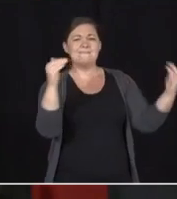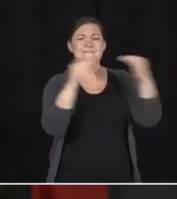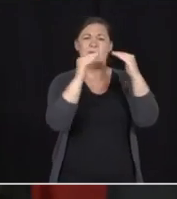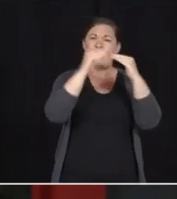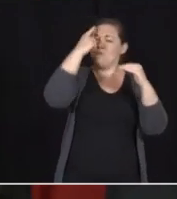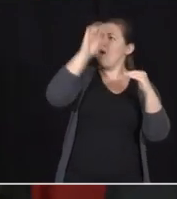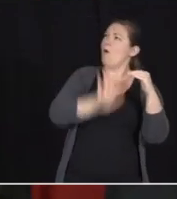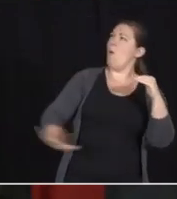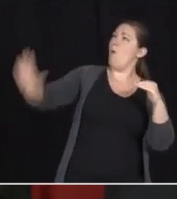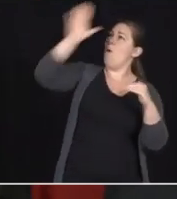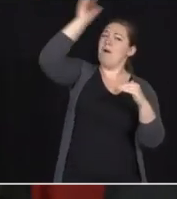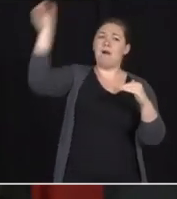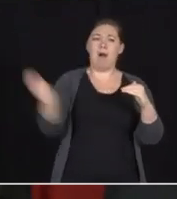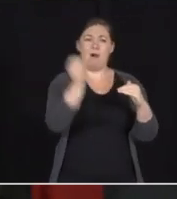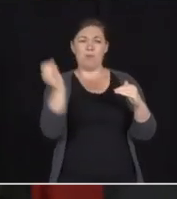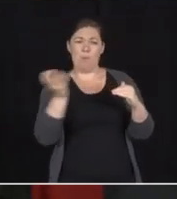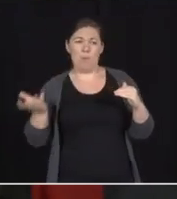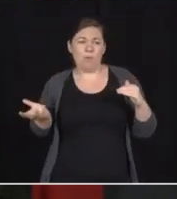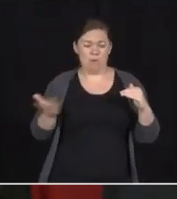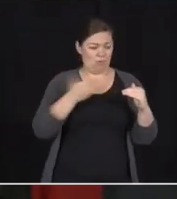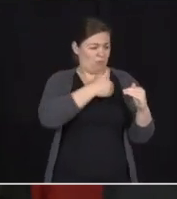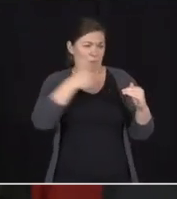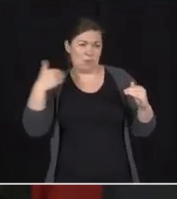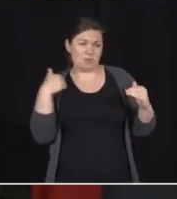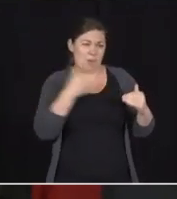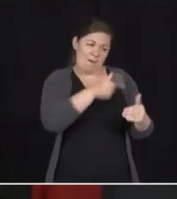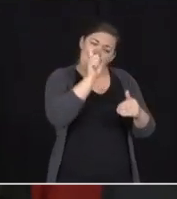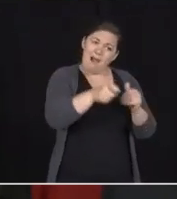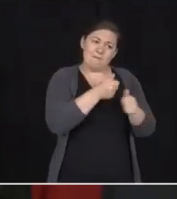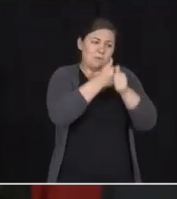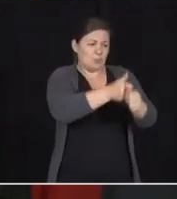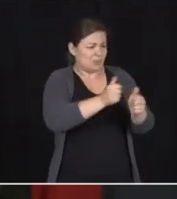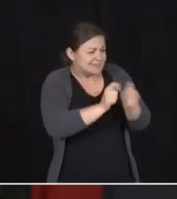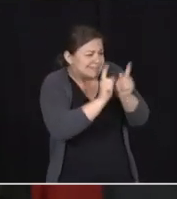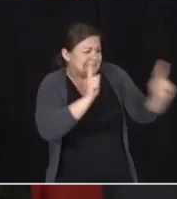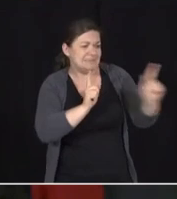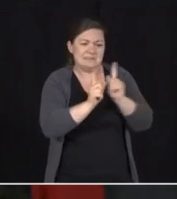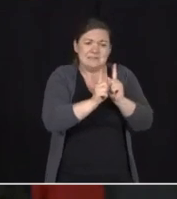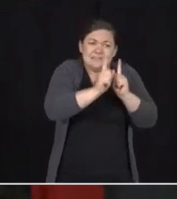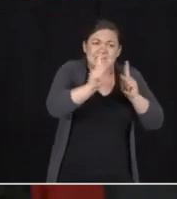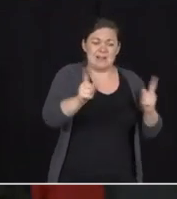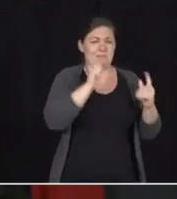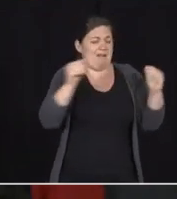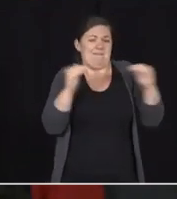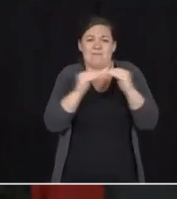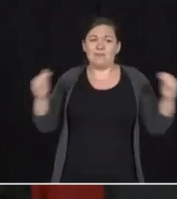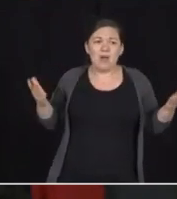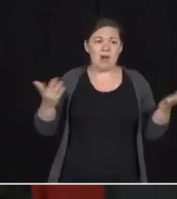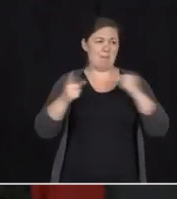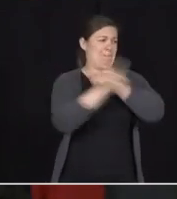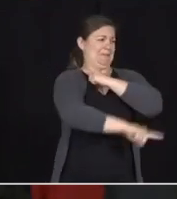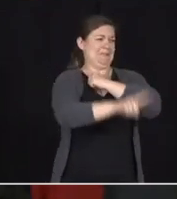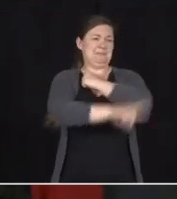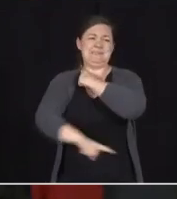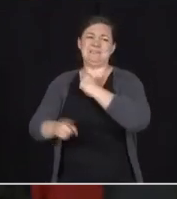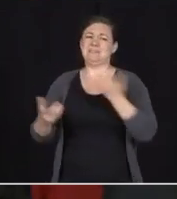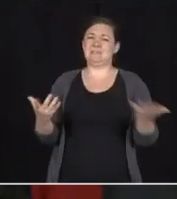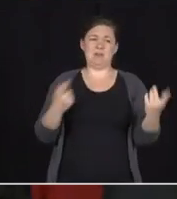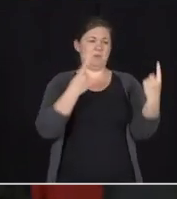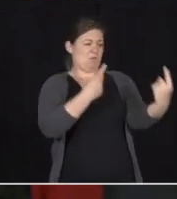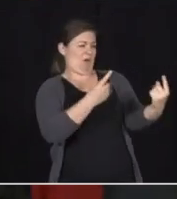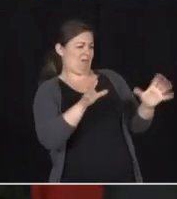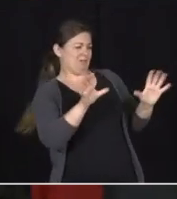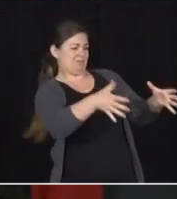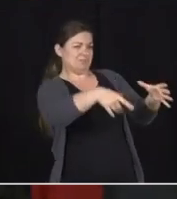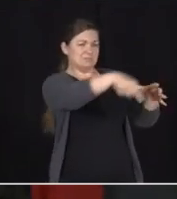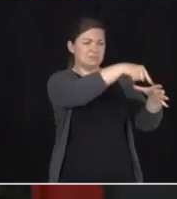Toronto as well, in all areas of Toronto that didn't have the, as I said